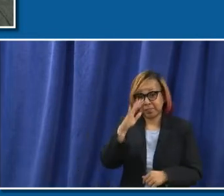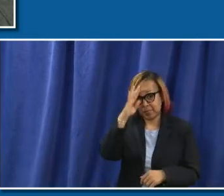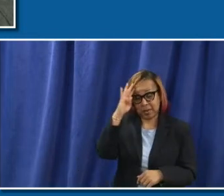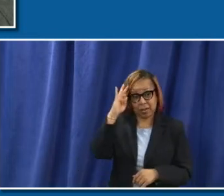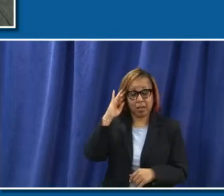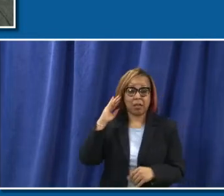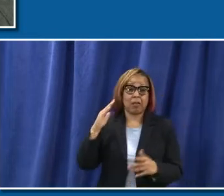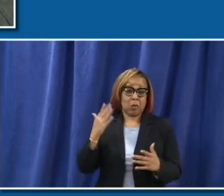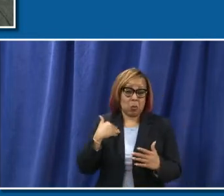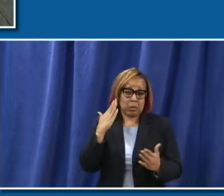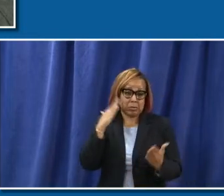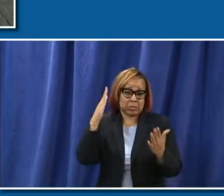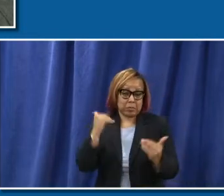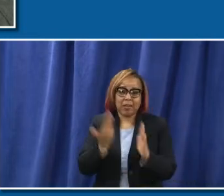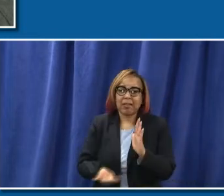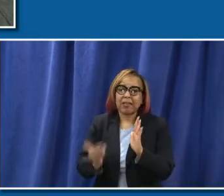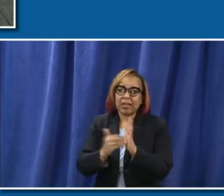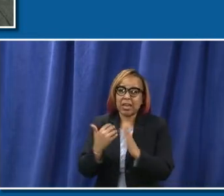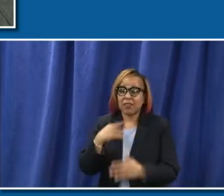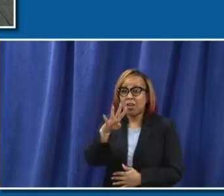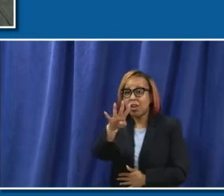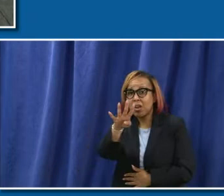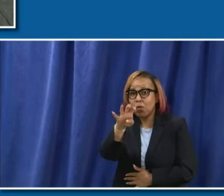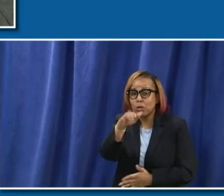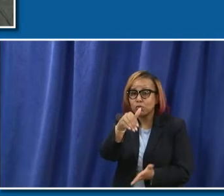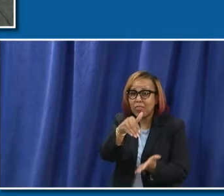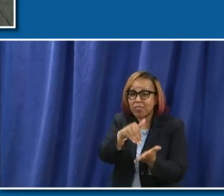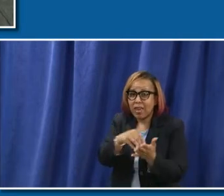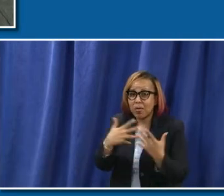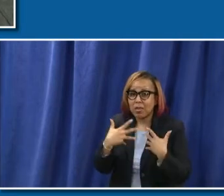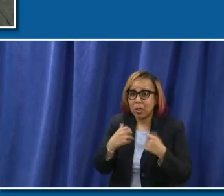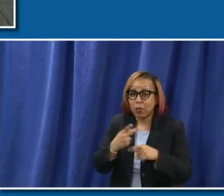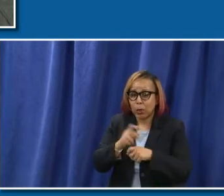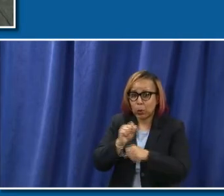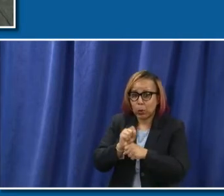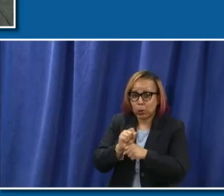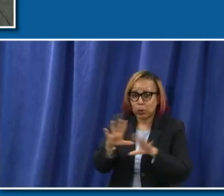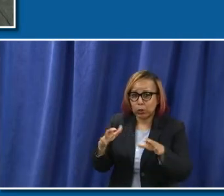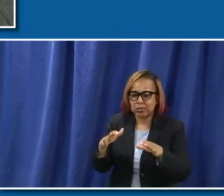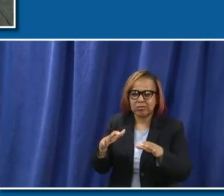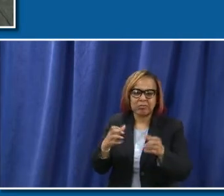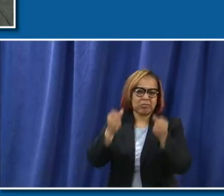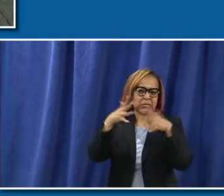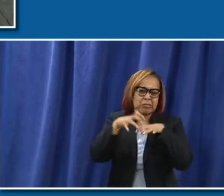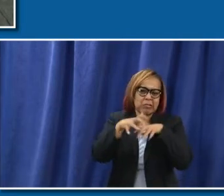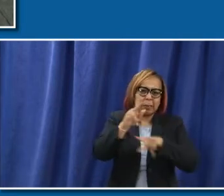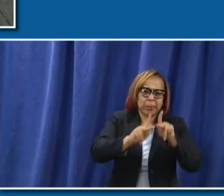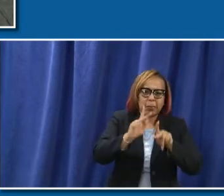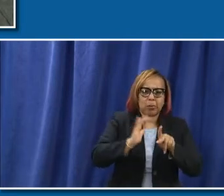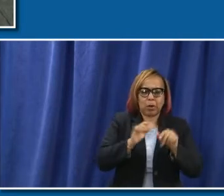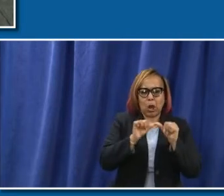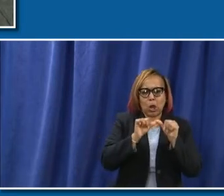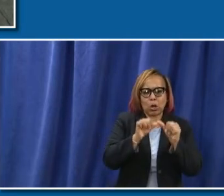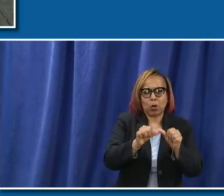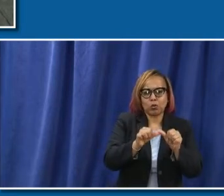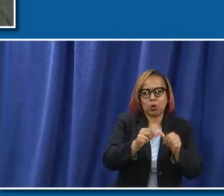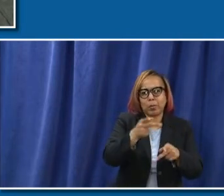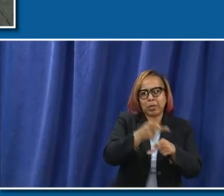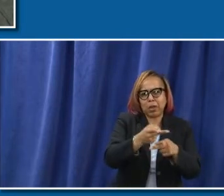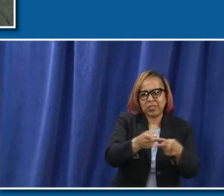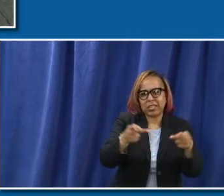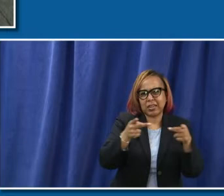we do anticipate, again, there's about 400,000 healthcare workers. There's tens of thousands of people in our long-term care